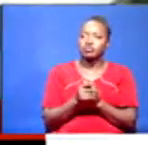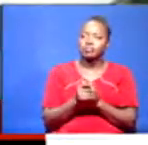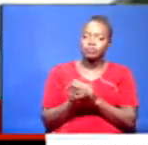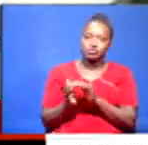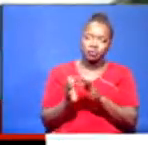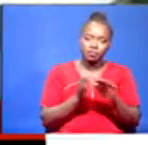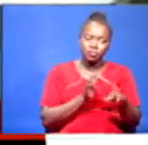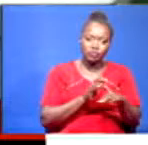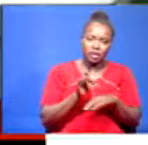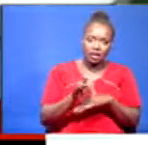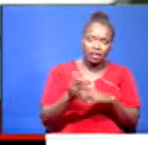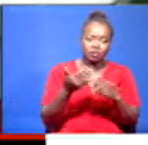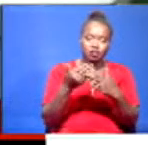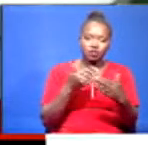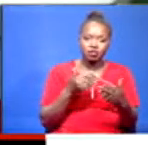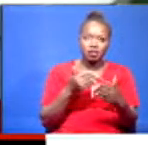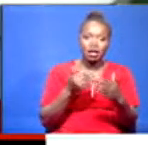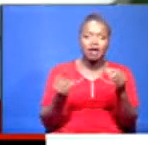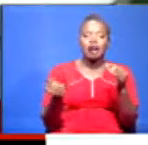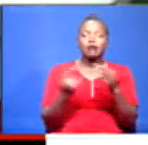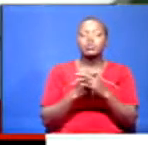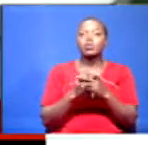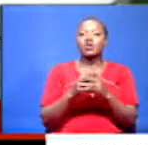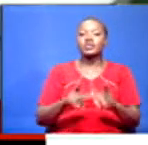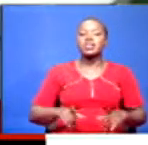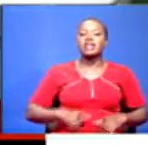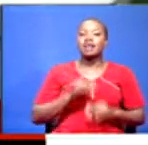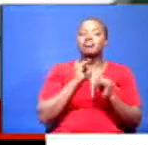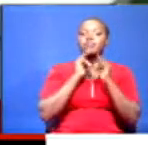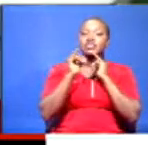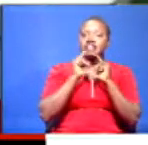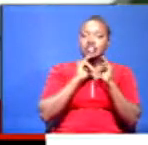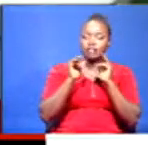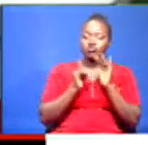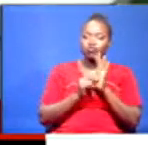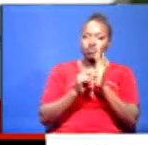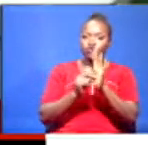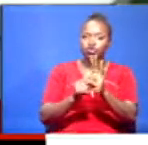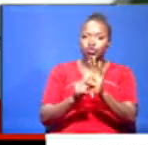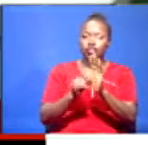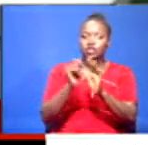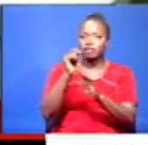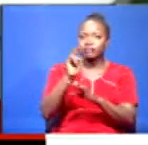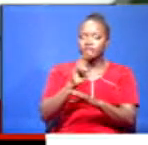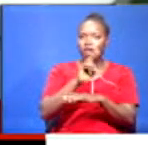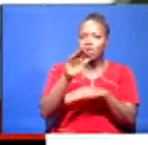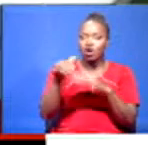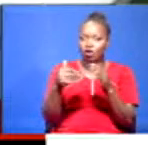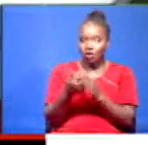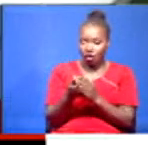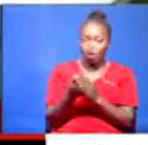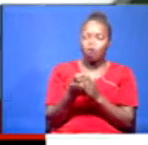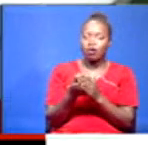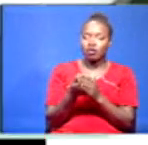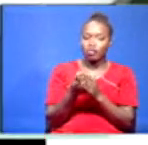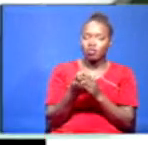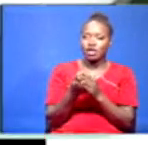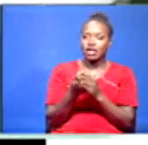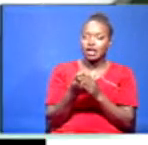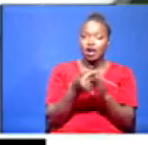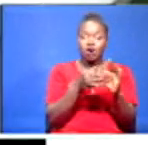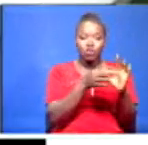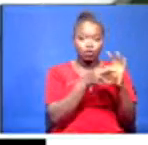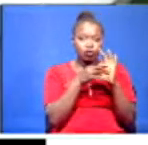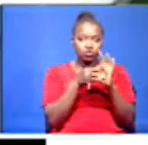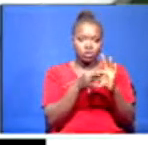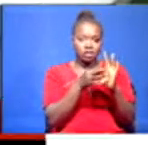on, before appearing on a live interview that was televised jointly by various media houses, Azimio la Umoja One